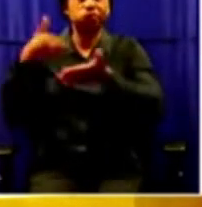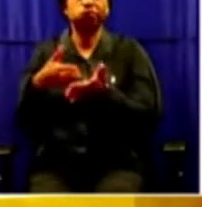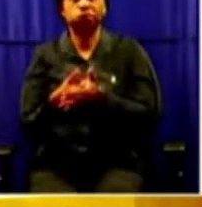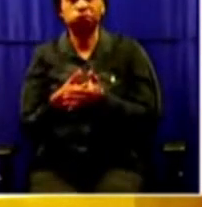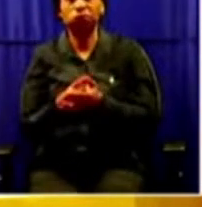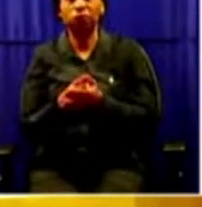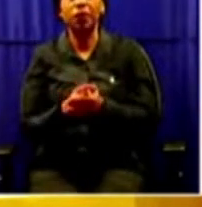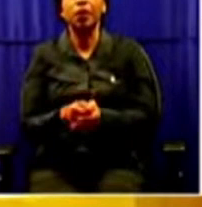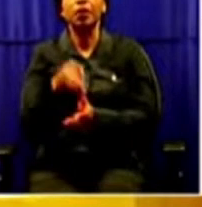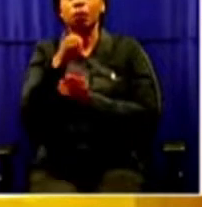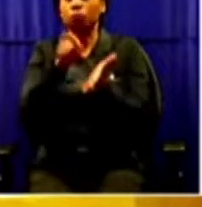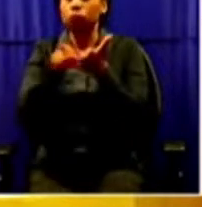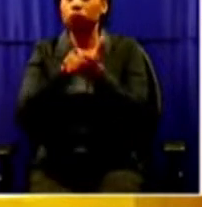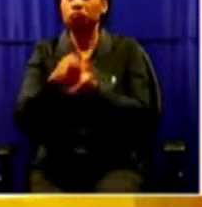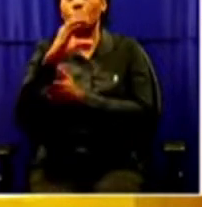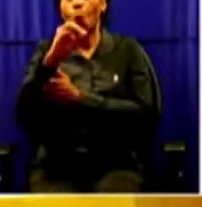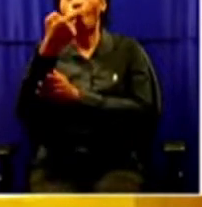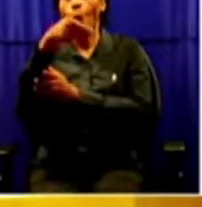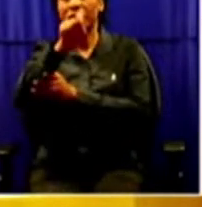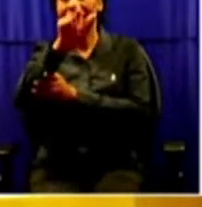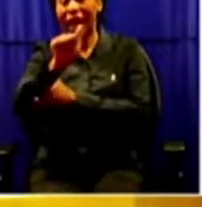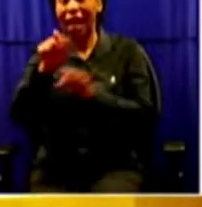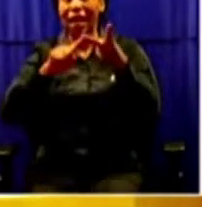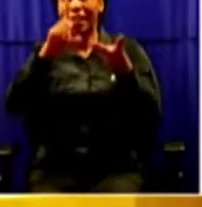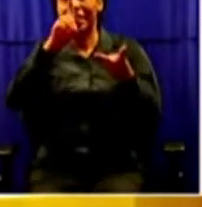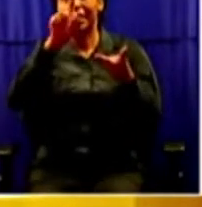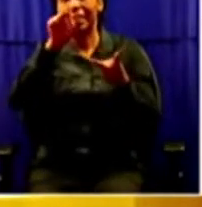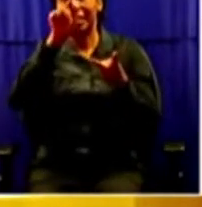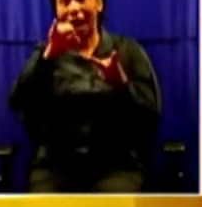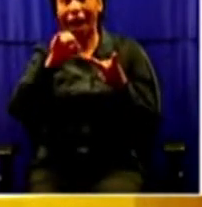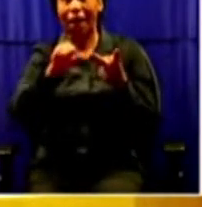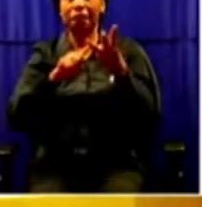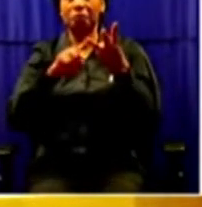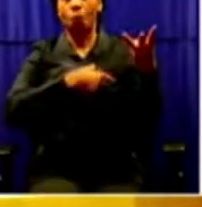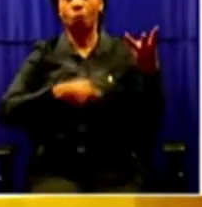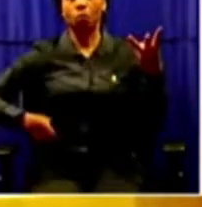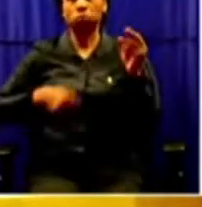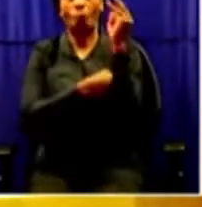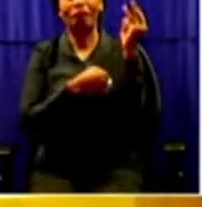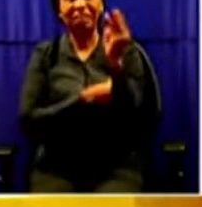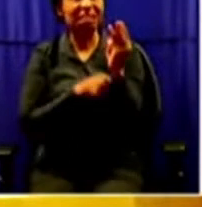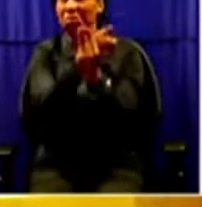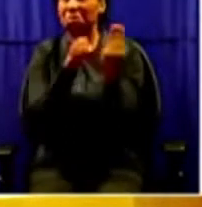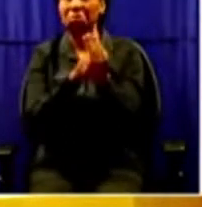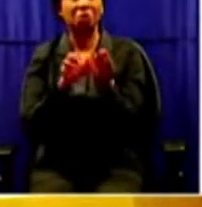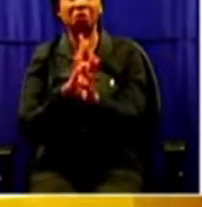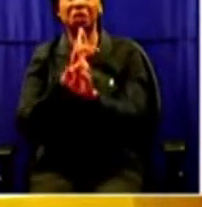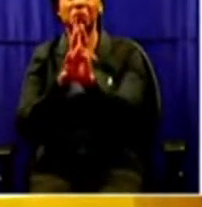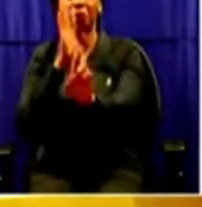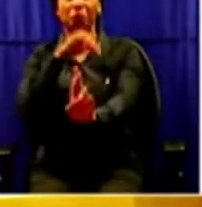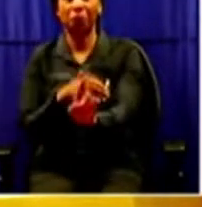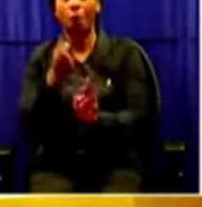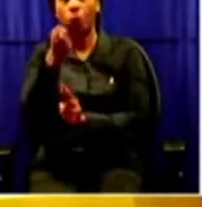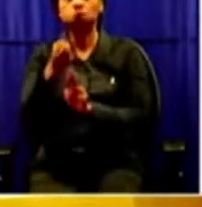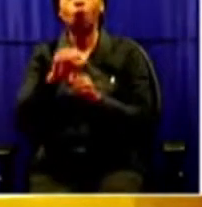to COGTA, the DTI, and the President's office. There's been no response." He went on to conclude that